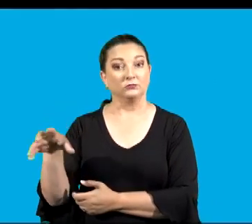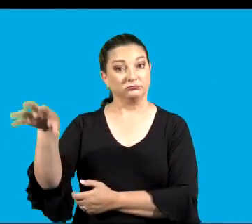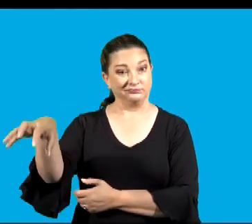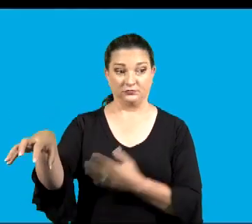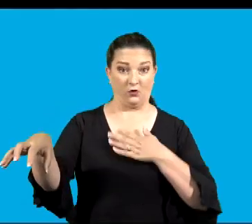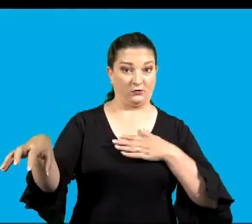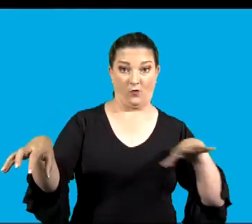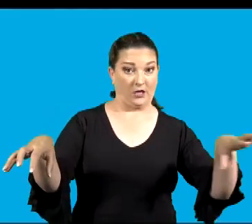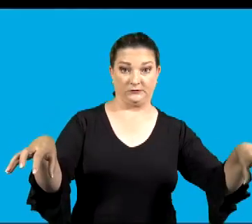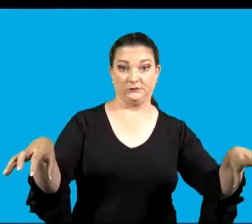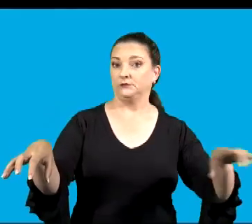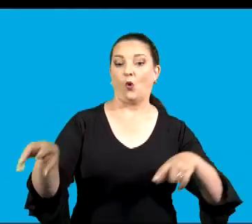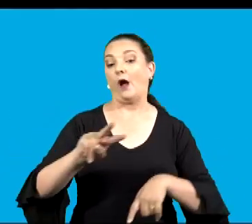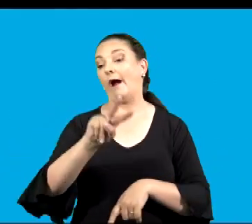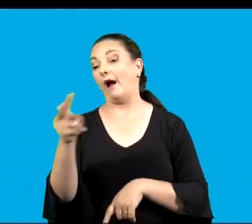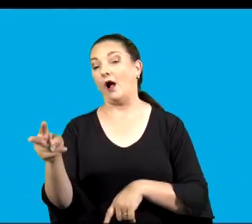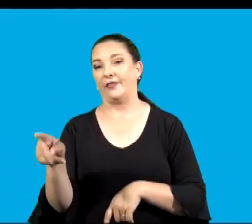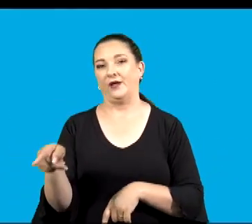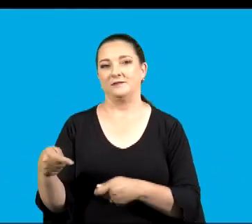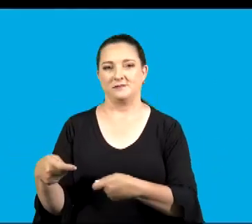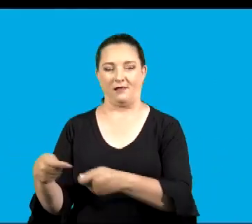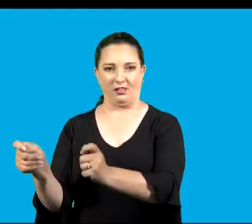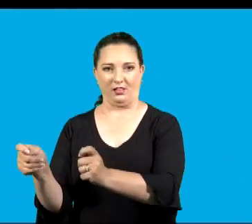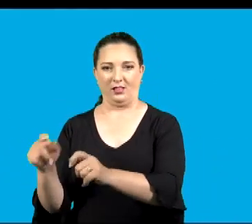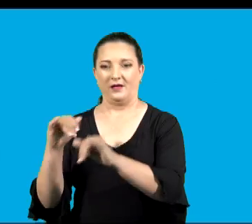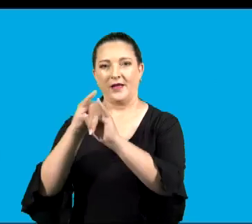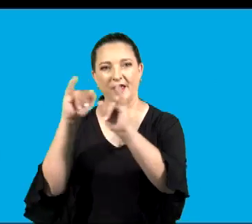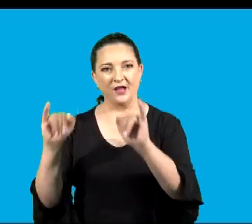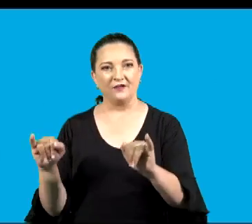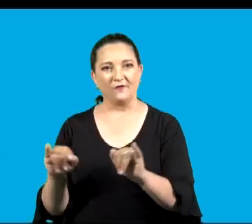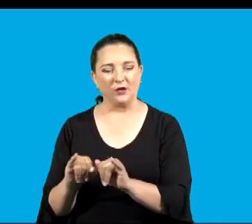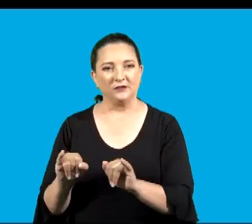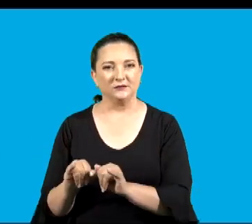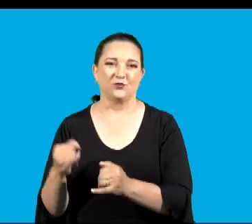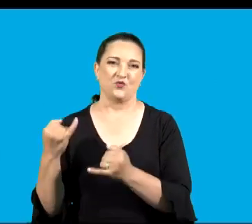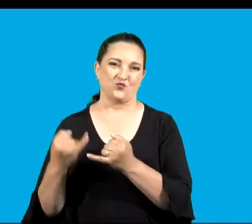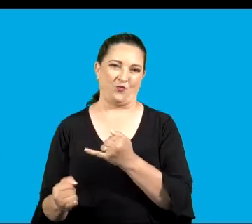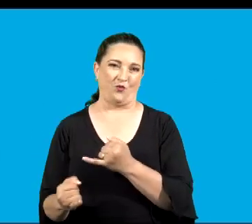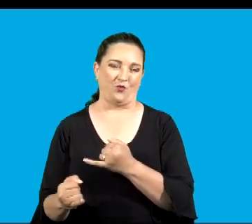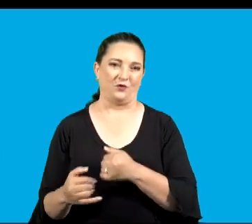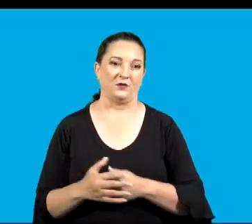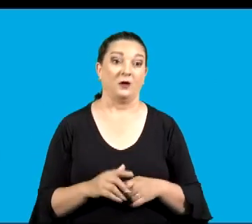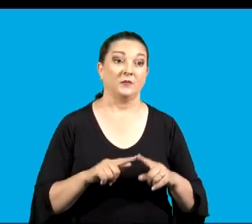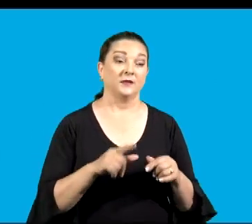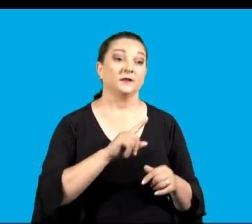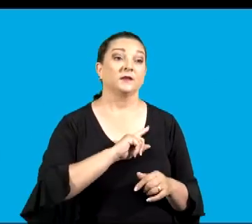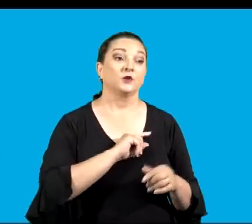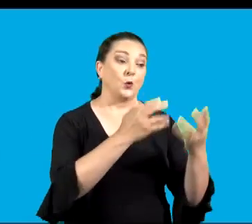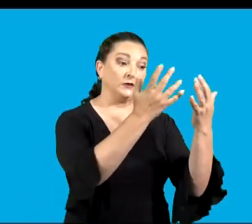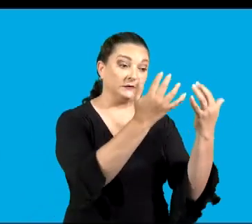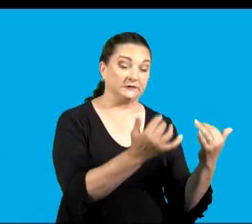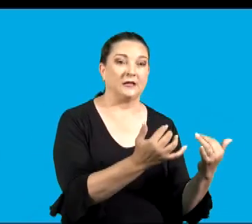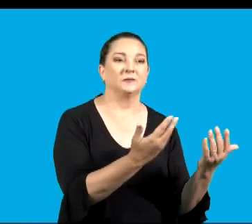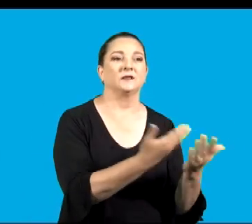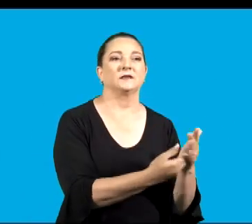not us. So it simply means that invoice is incorrectly placed. So we come to the statement and we subtract